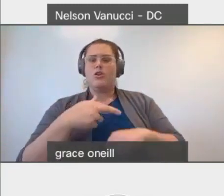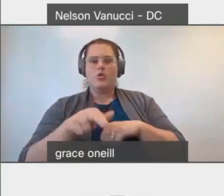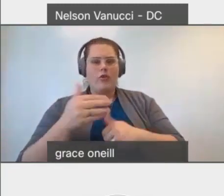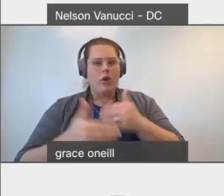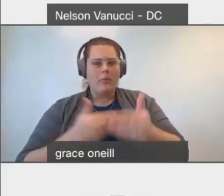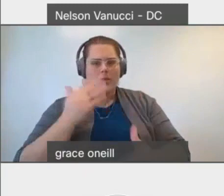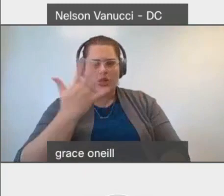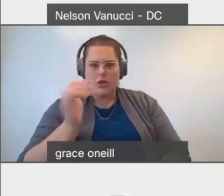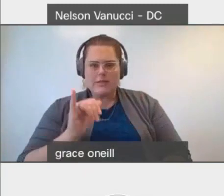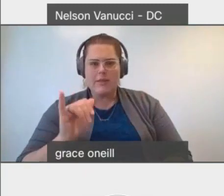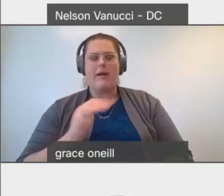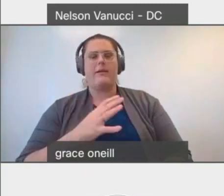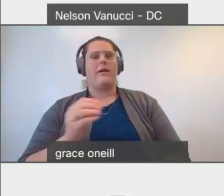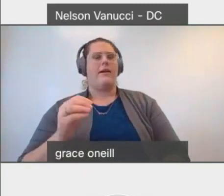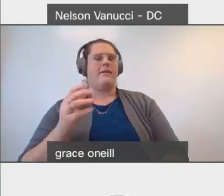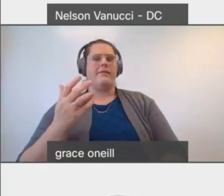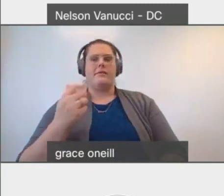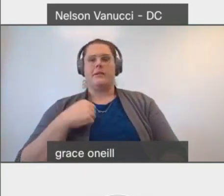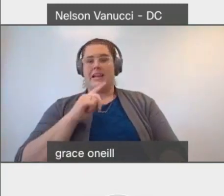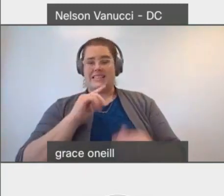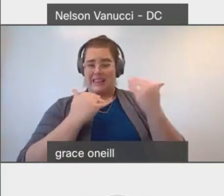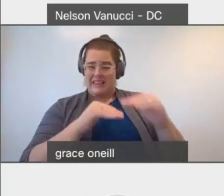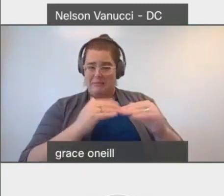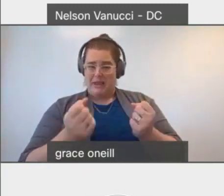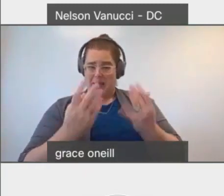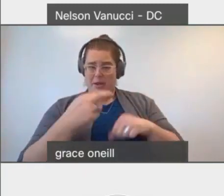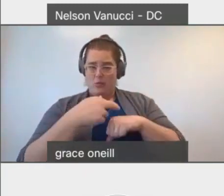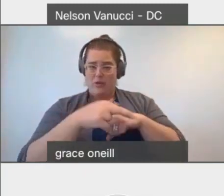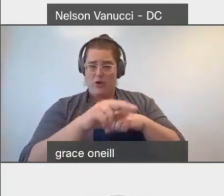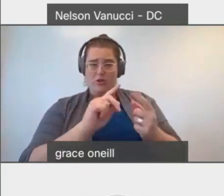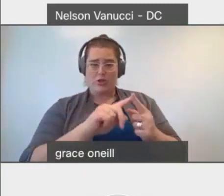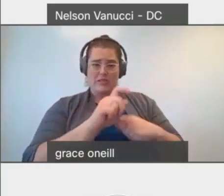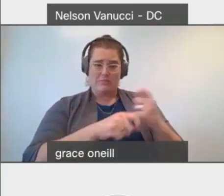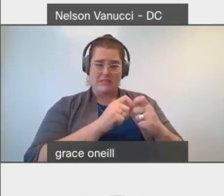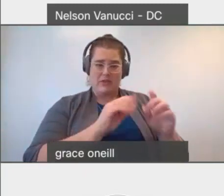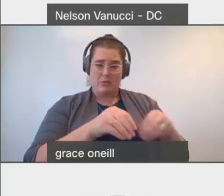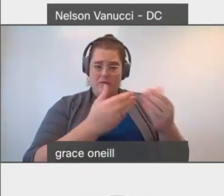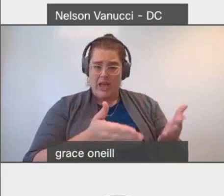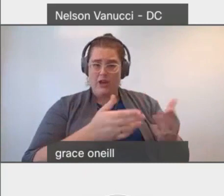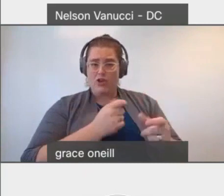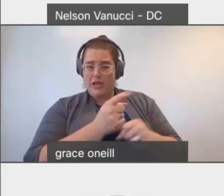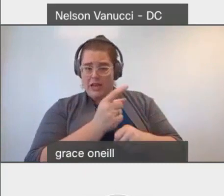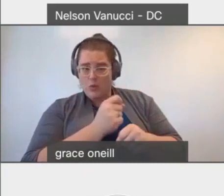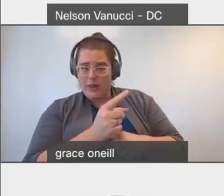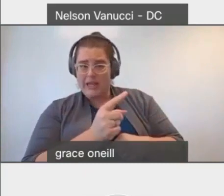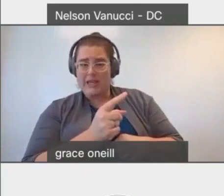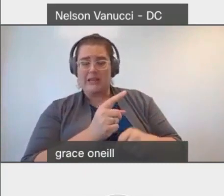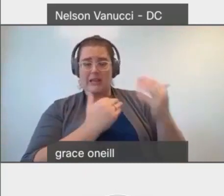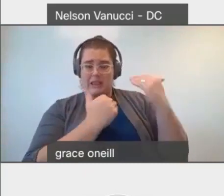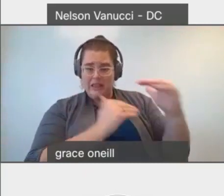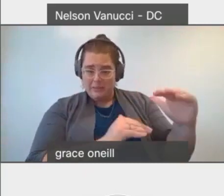residential placement? Is there a limit on the number of referrals to a provider on an annual basis? I think